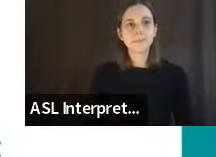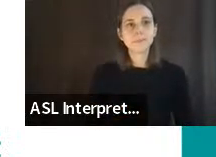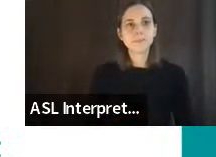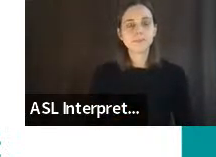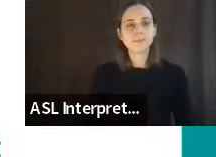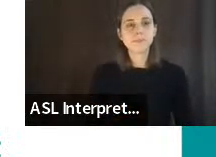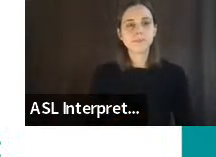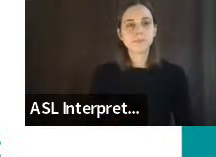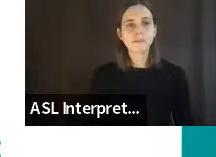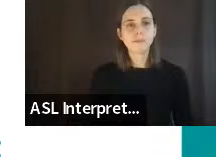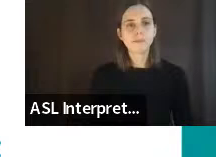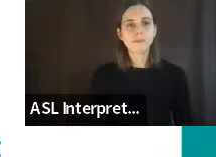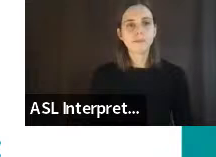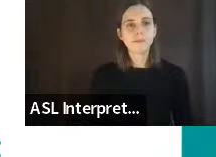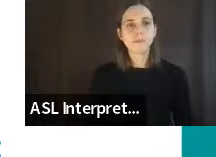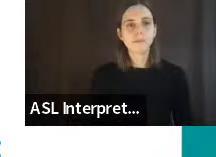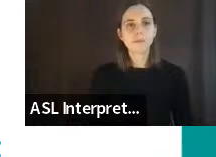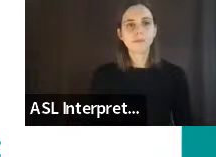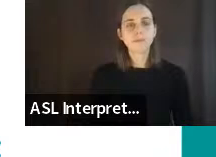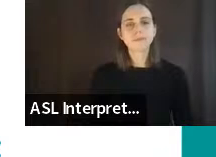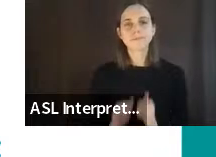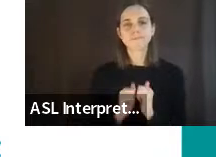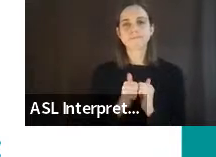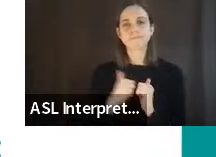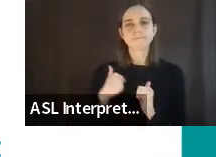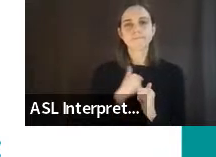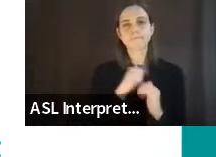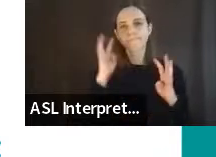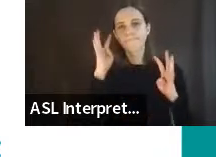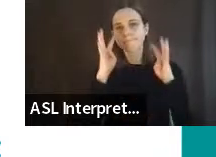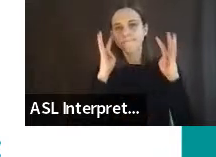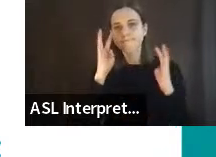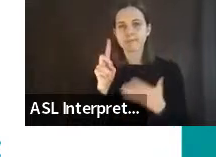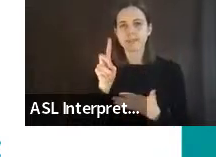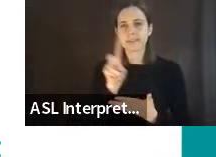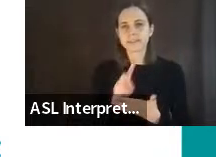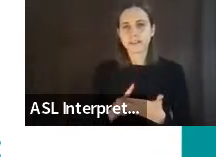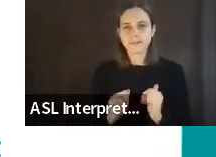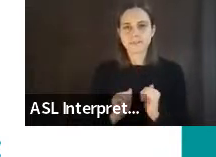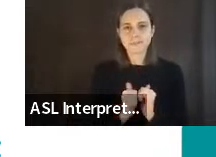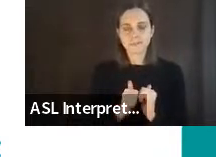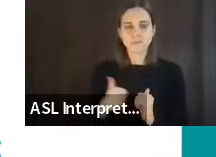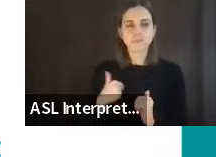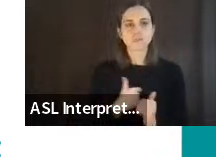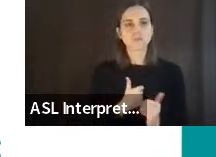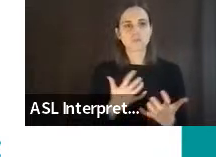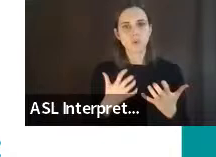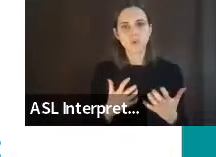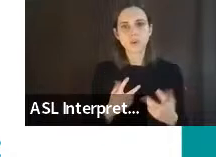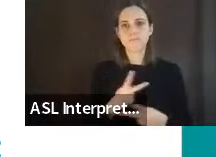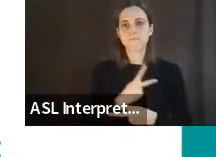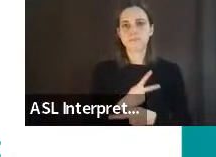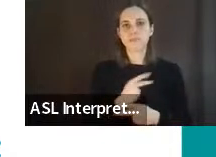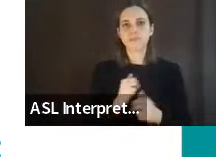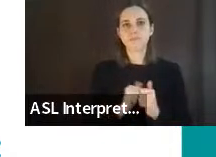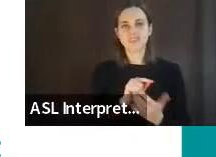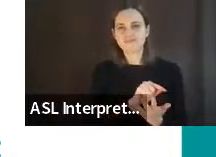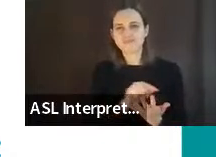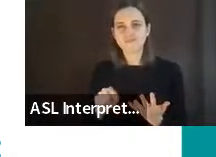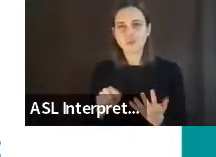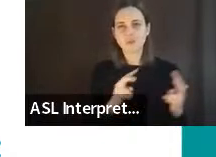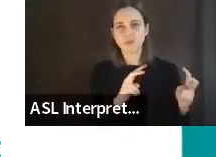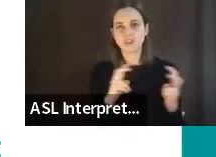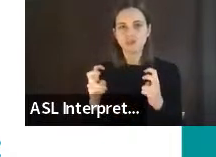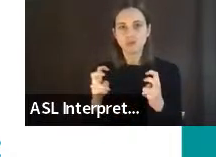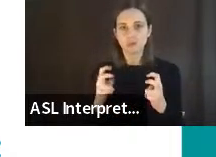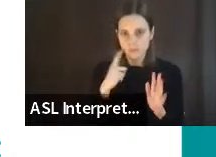So when we're designing and coming up with design considerations for the IBR program, we're looking at how to address these multiple issues, including traffic congestion,